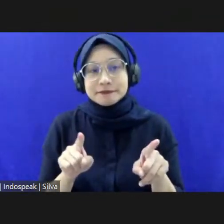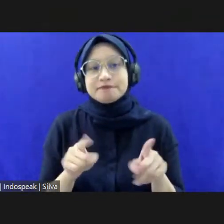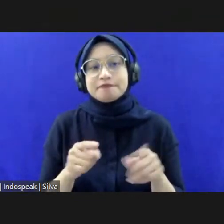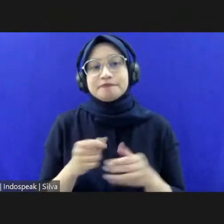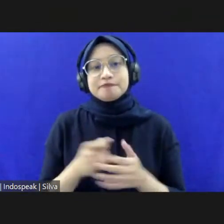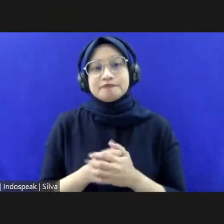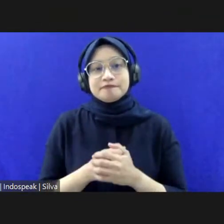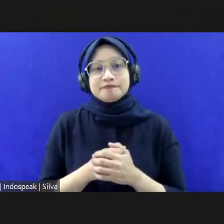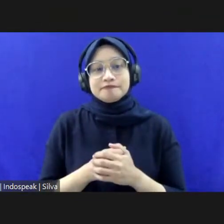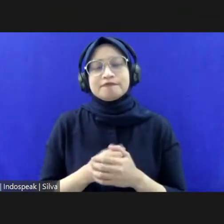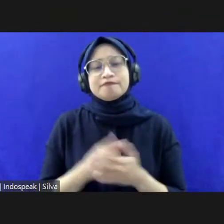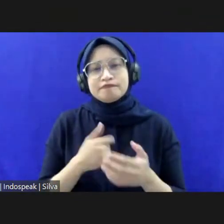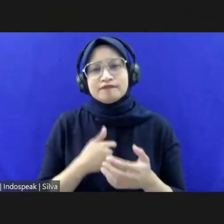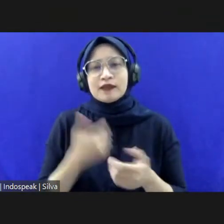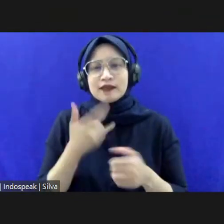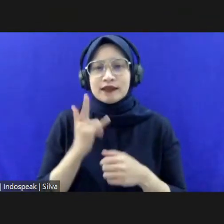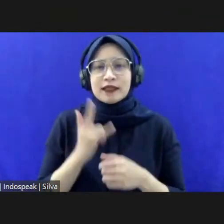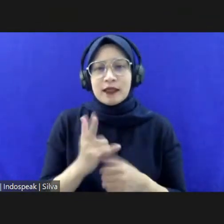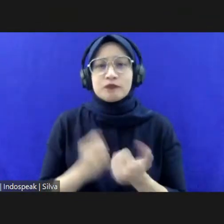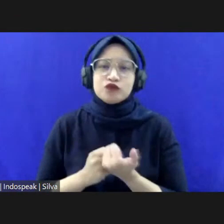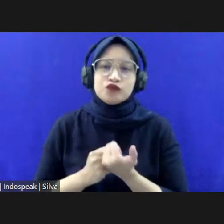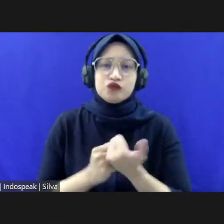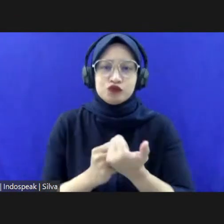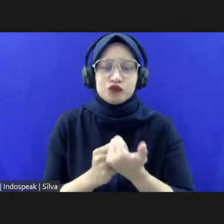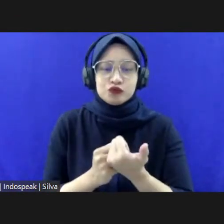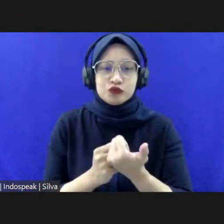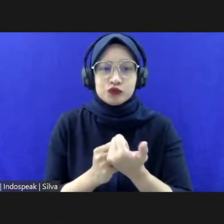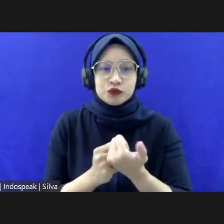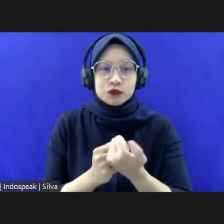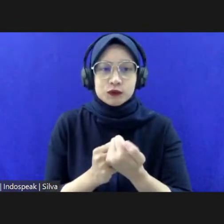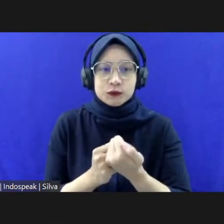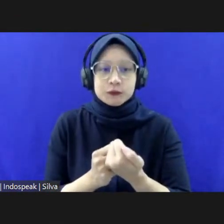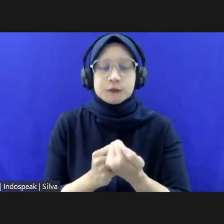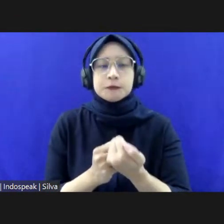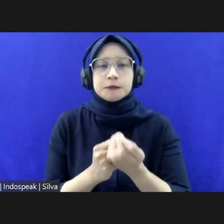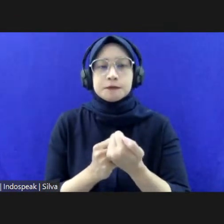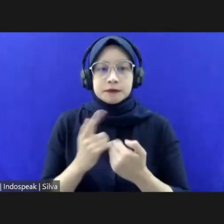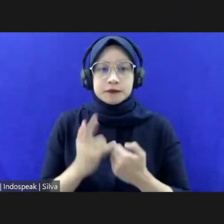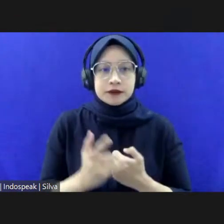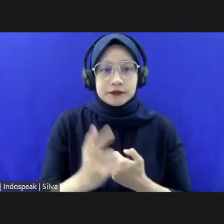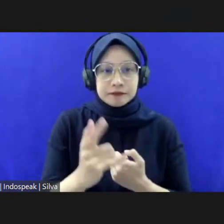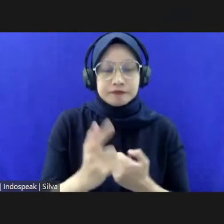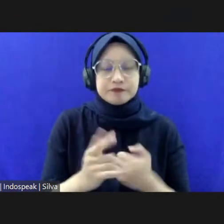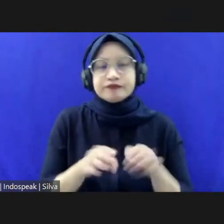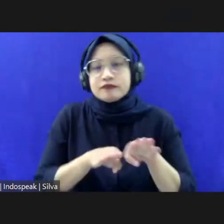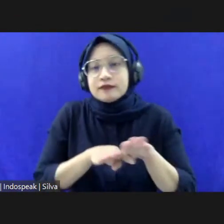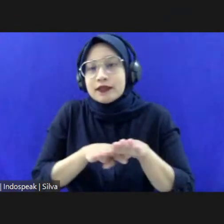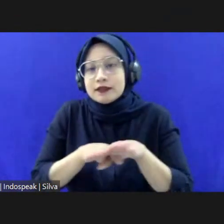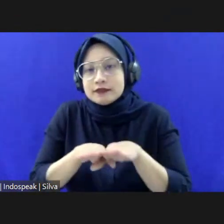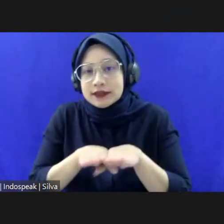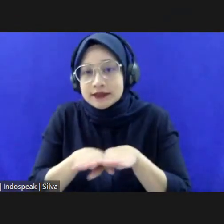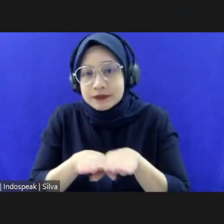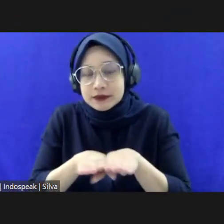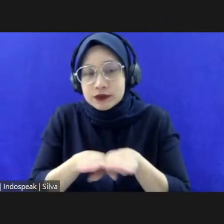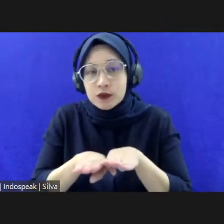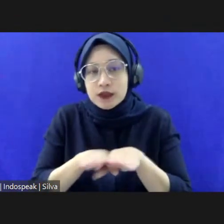we continue to persevere and adapt amidst this global